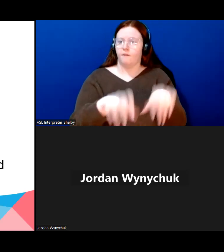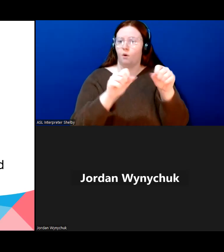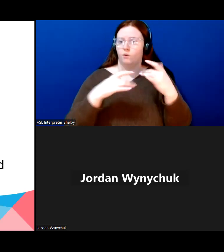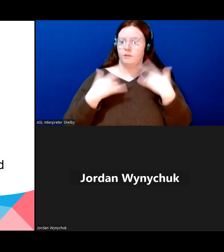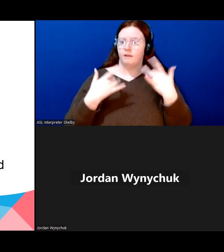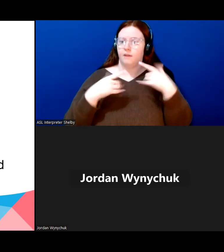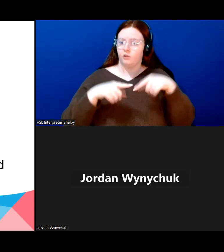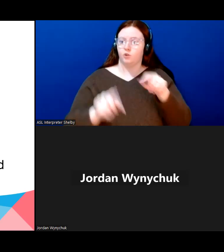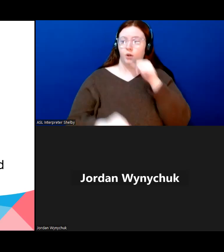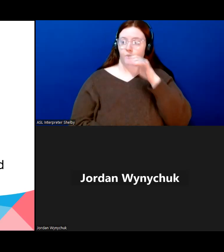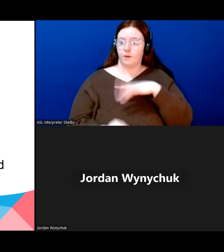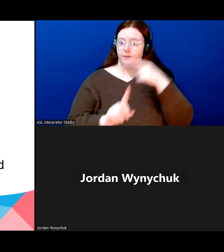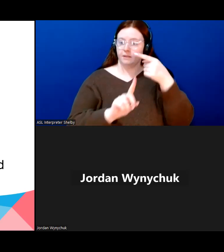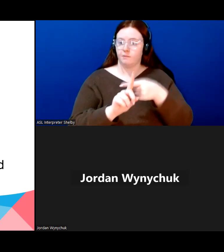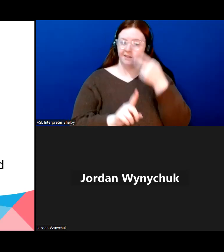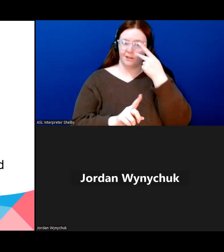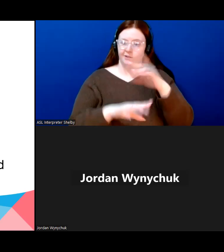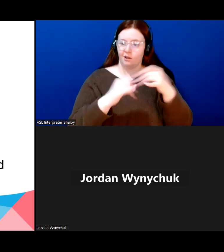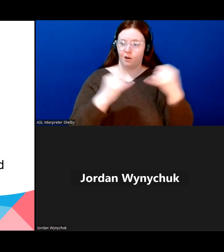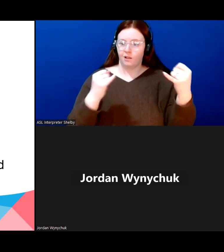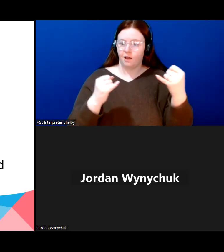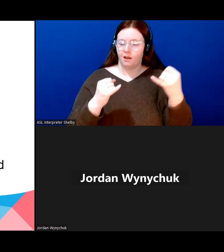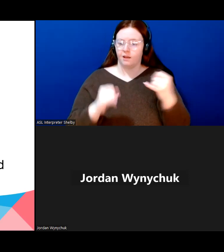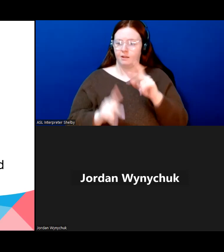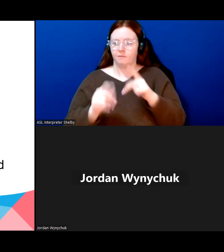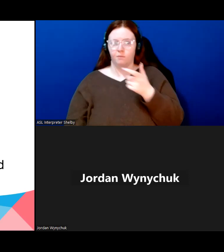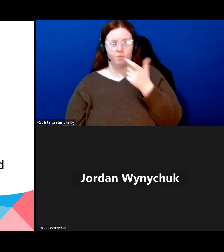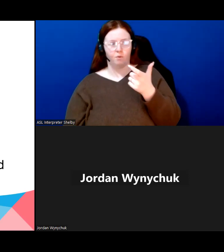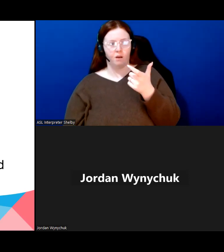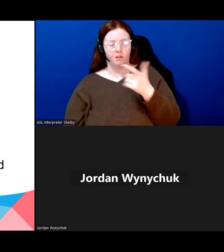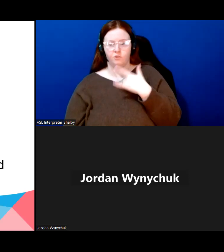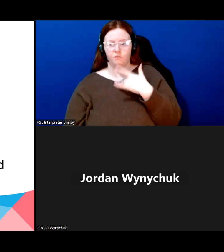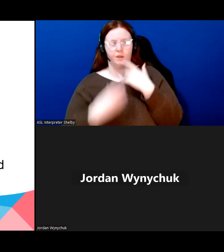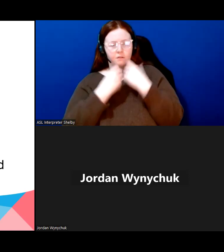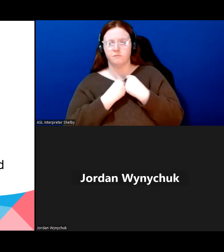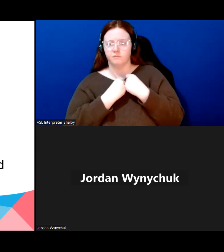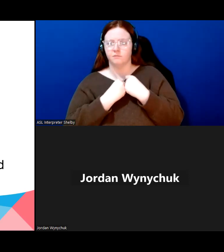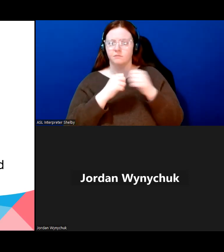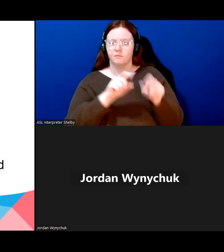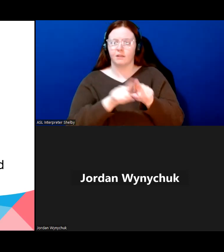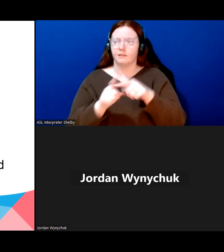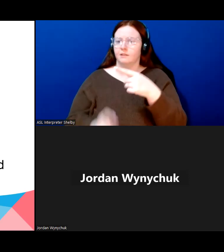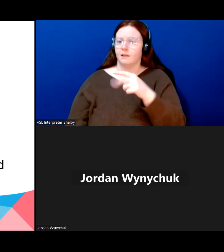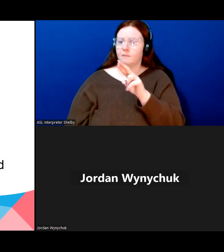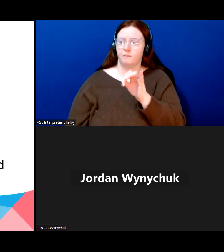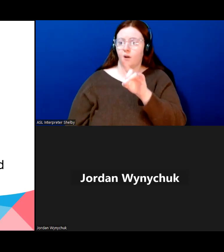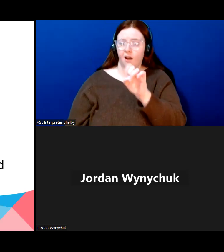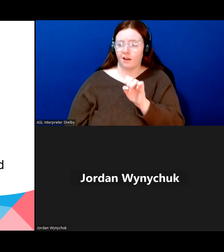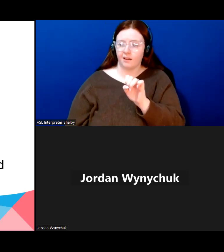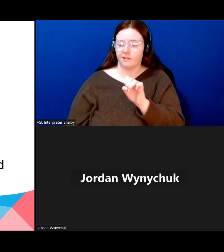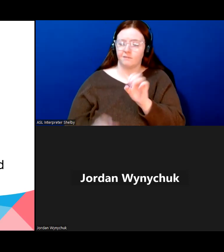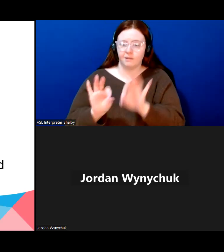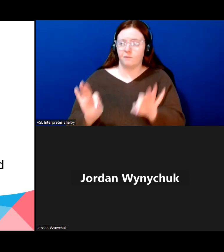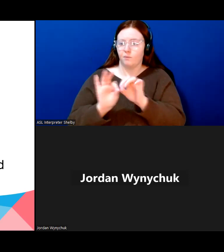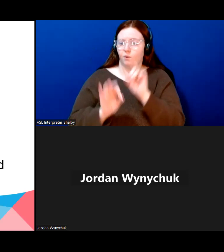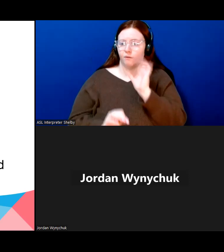posted on social media, that means a lot to folks. Likewise, a Pride event means a lot to our community, like in a